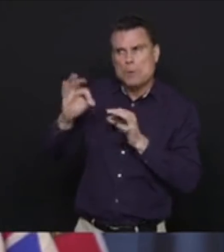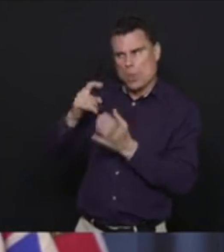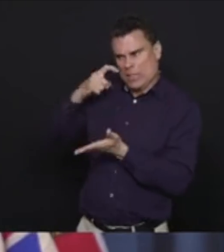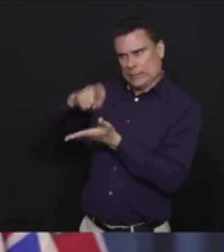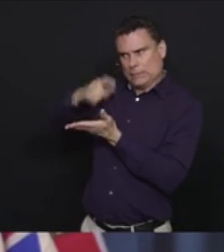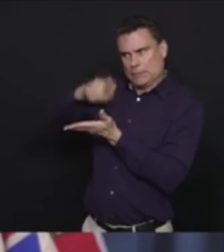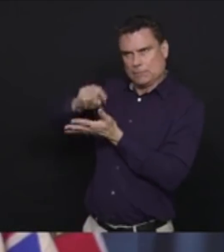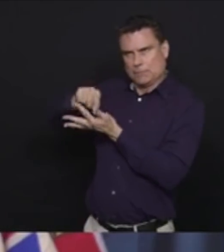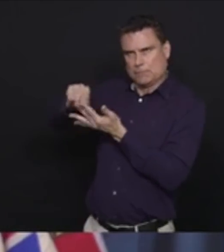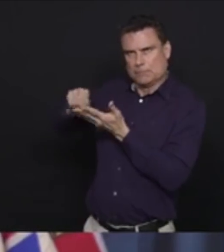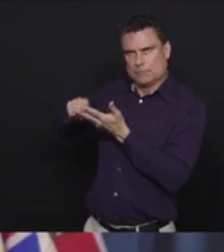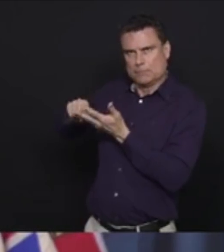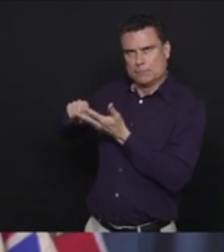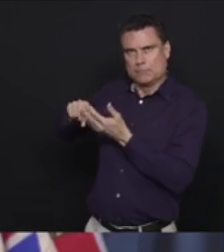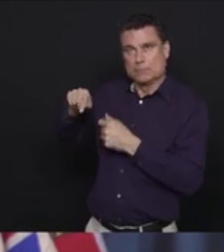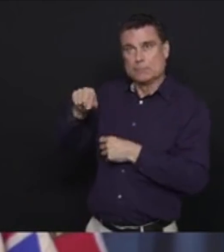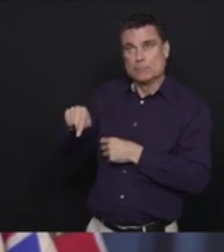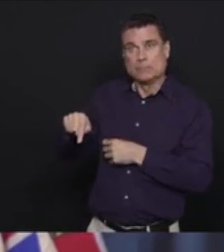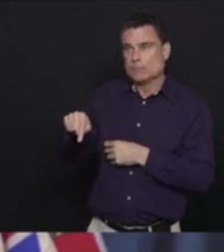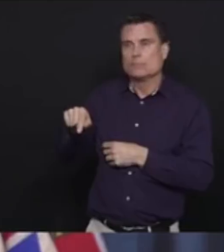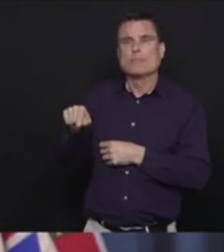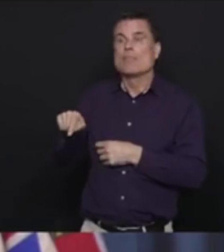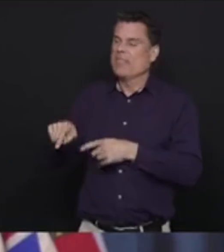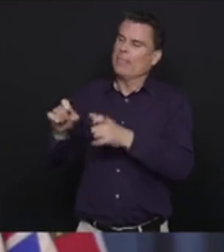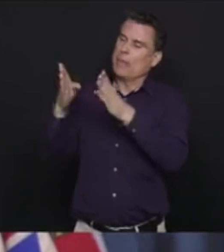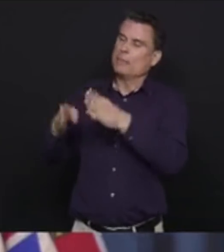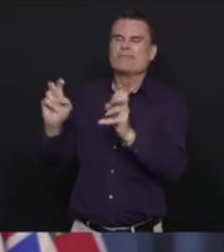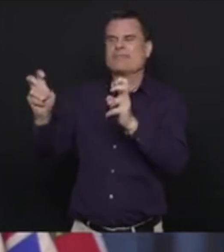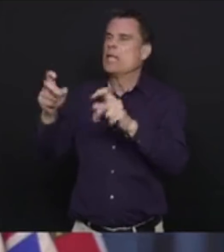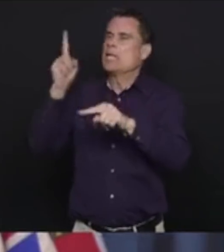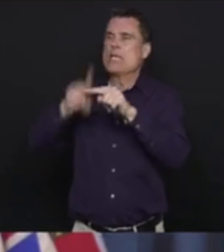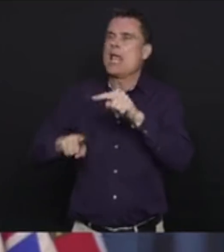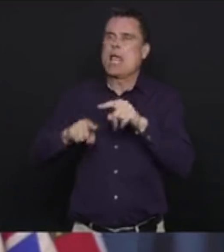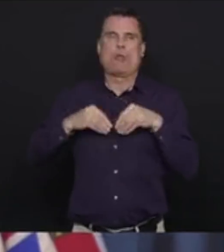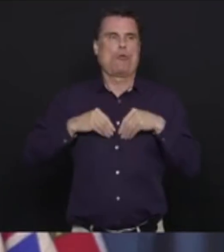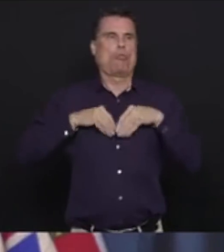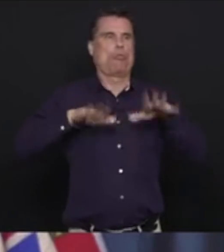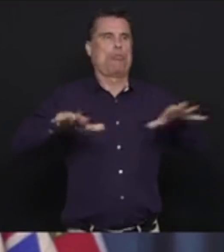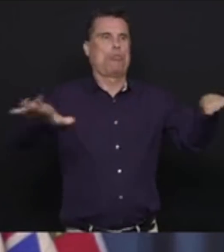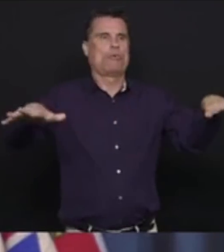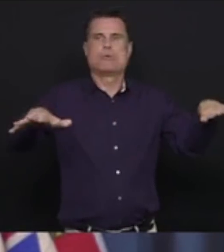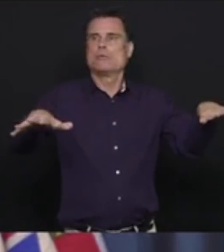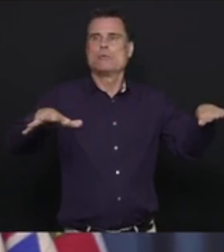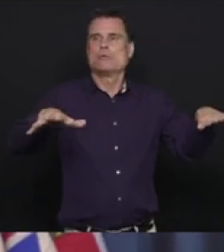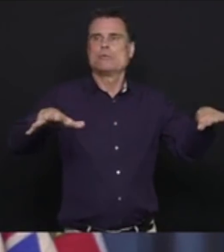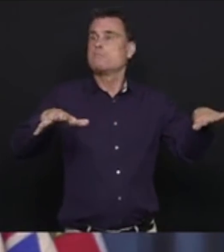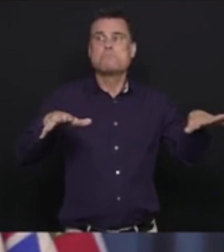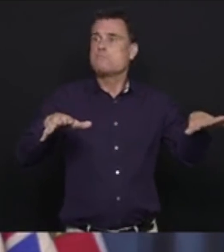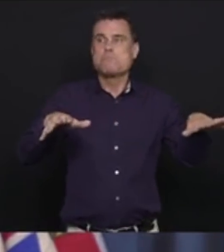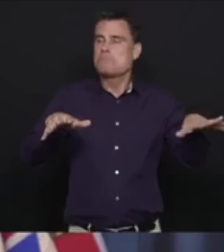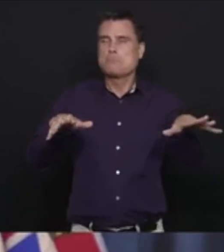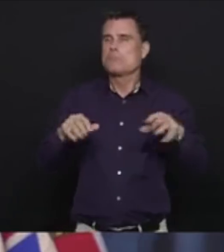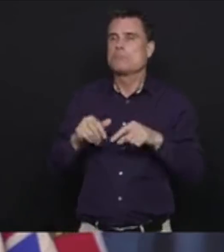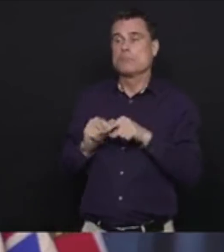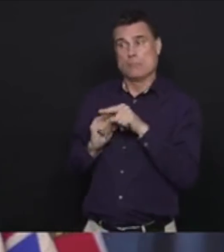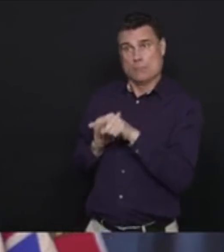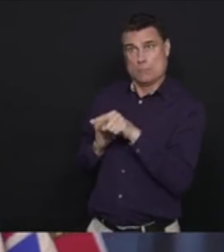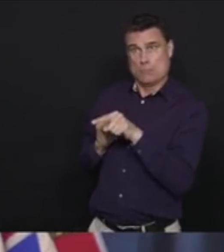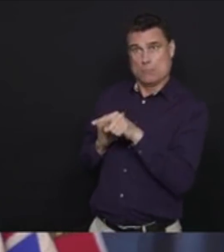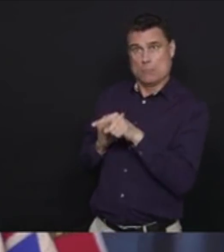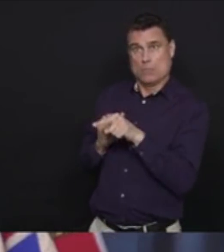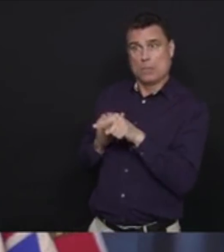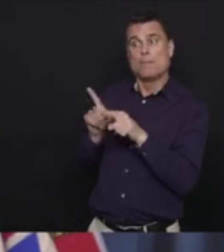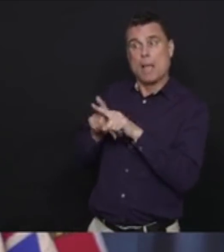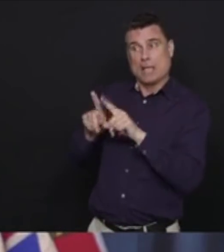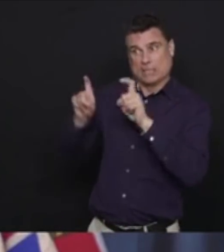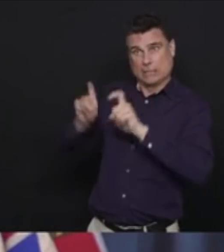your blood. Not in your blood, sorry, in your saliva and sometimes in your stool and other things. So we have no longer have